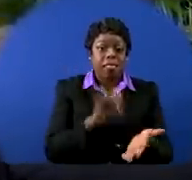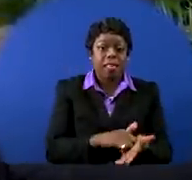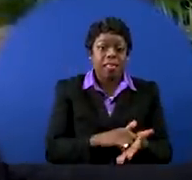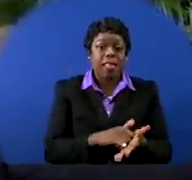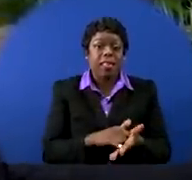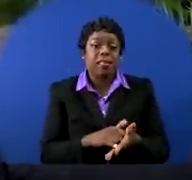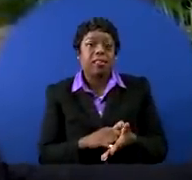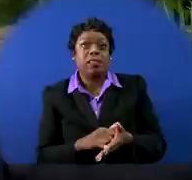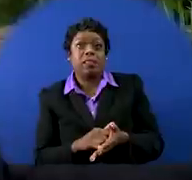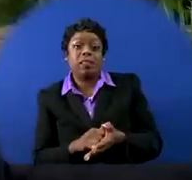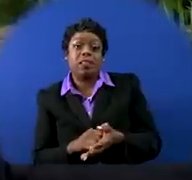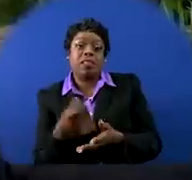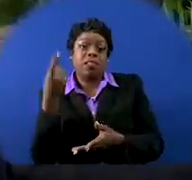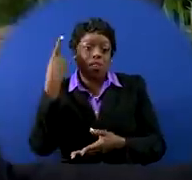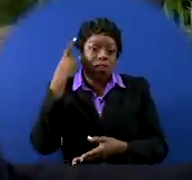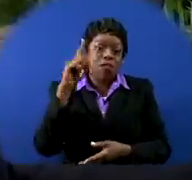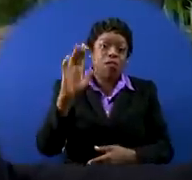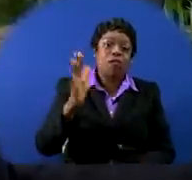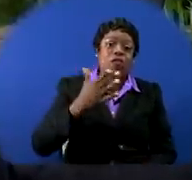Come on, sis. We're waiting on you.